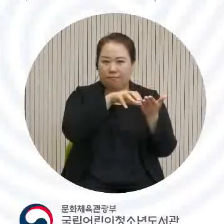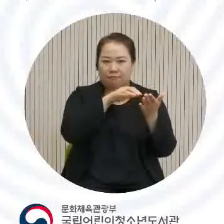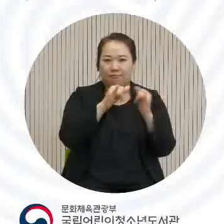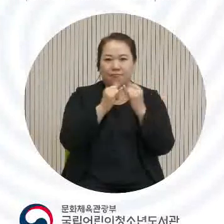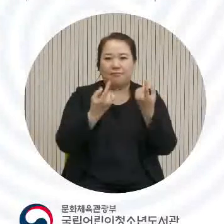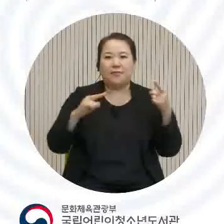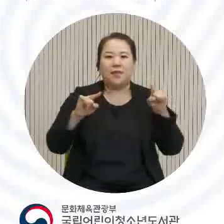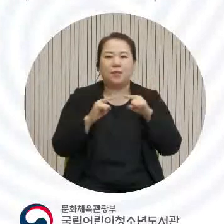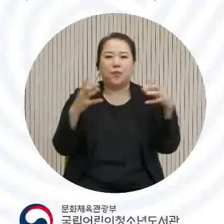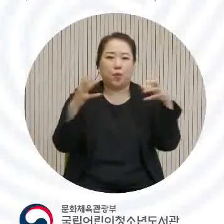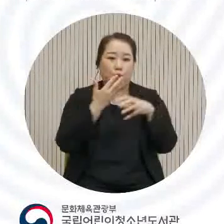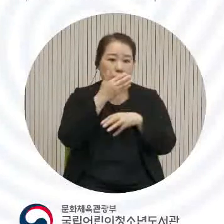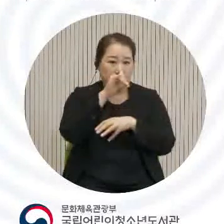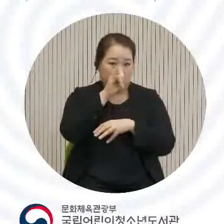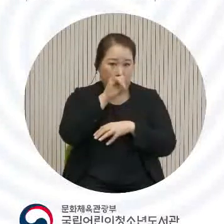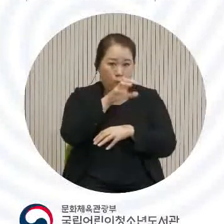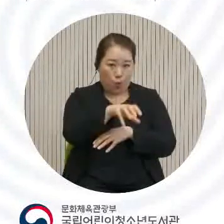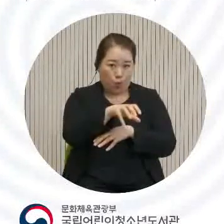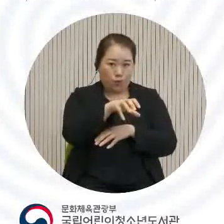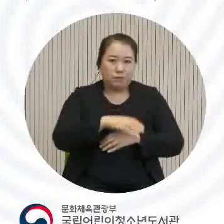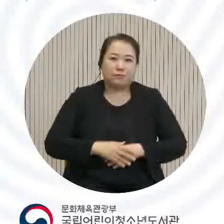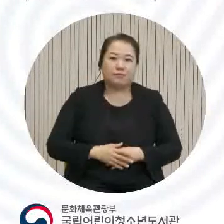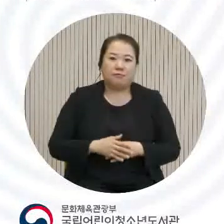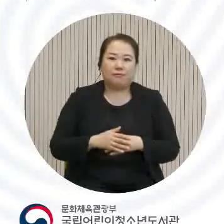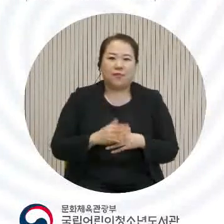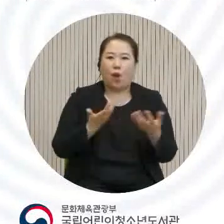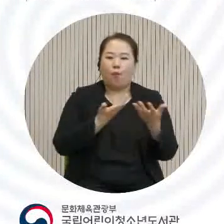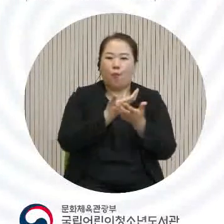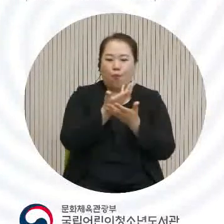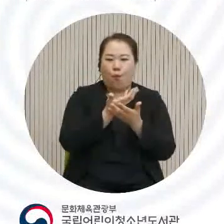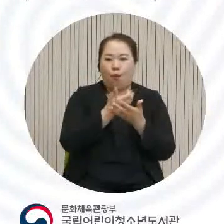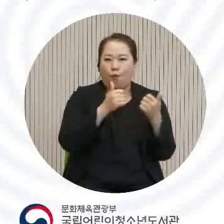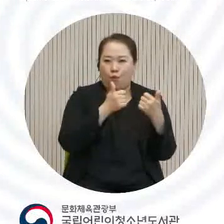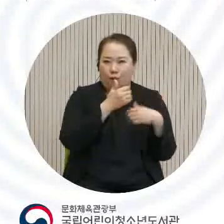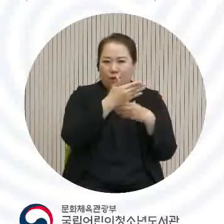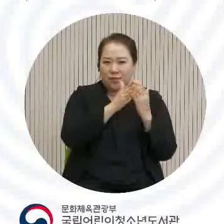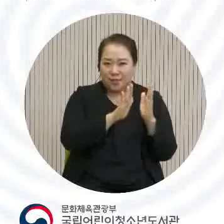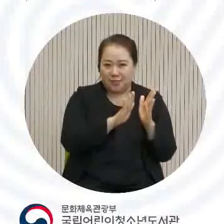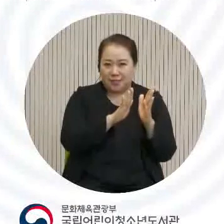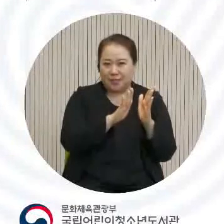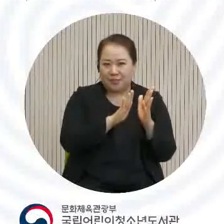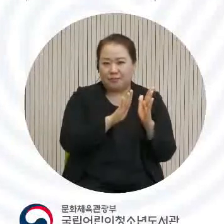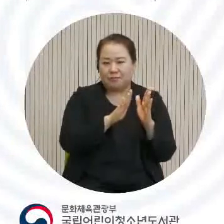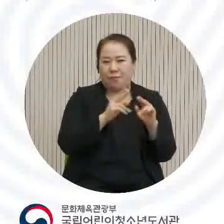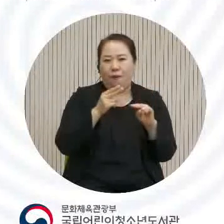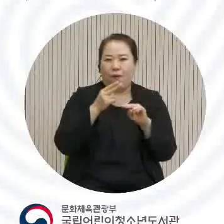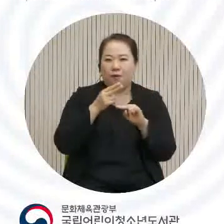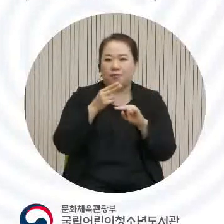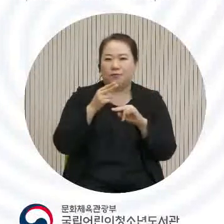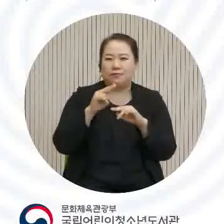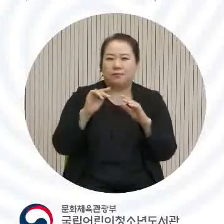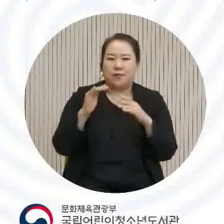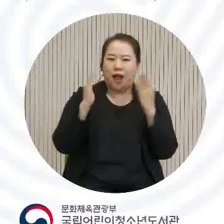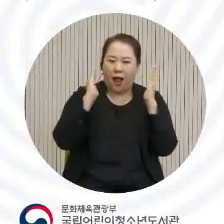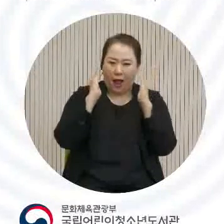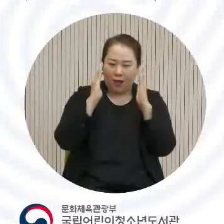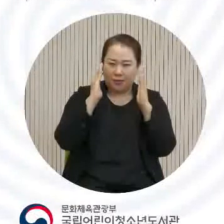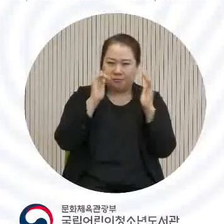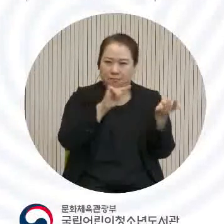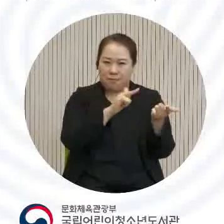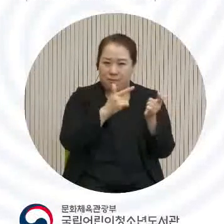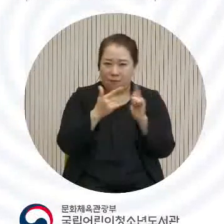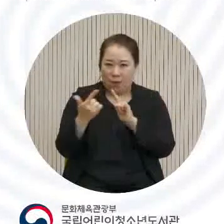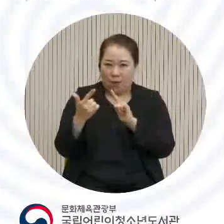together, being residents' shared living room, workspace, and learning environment.